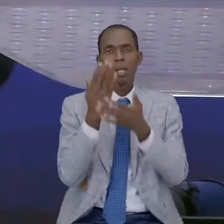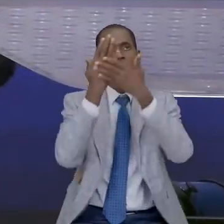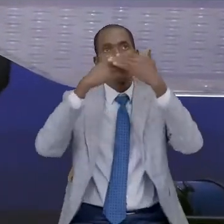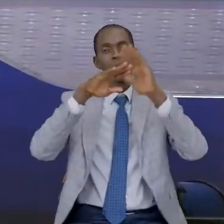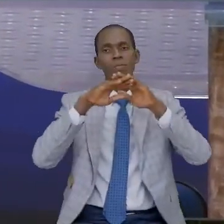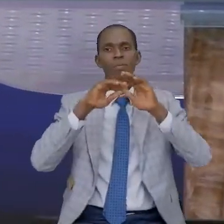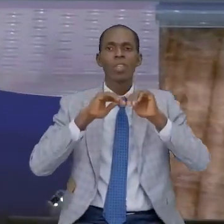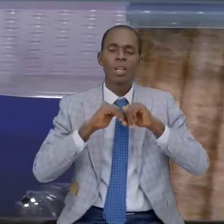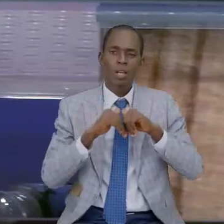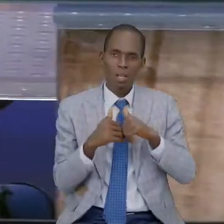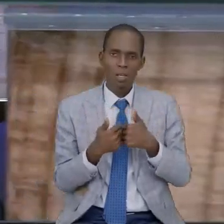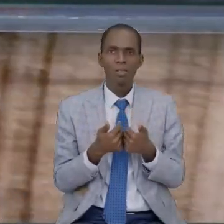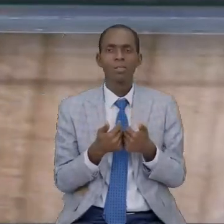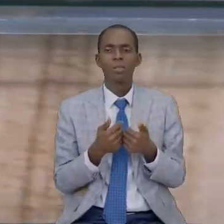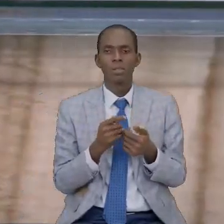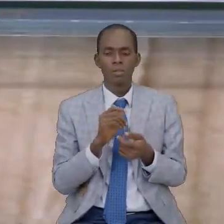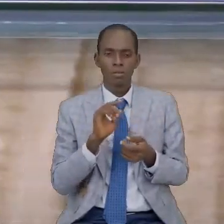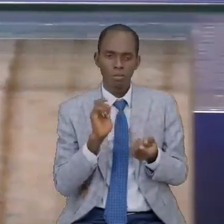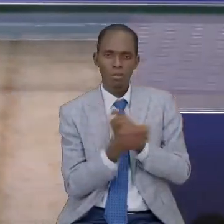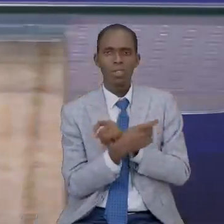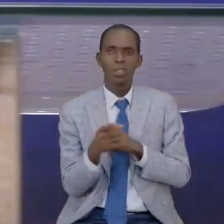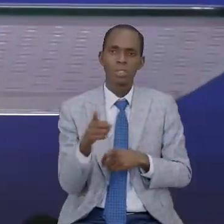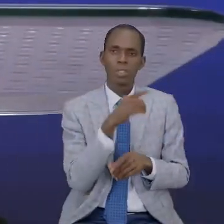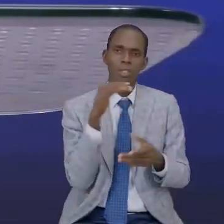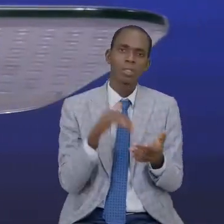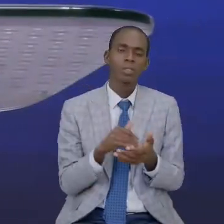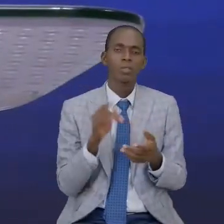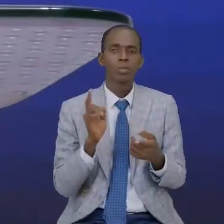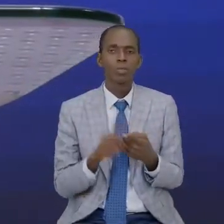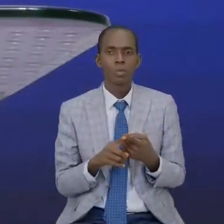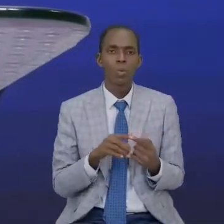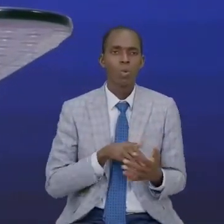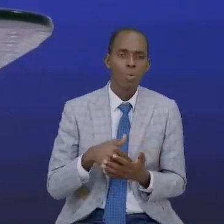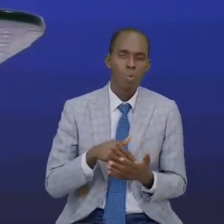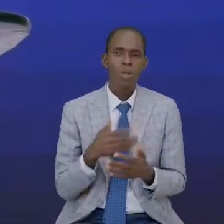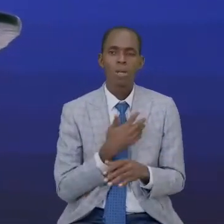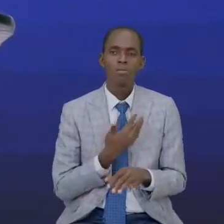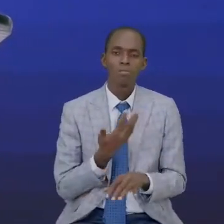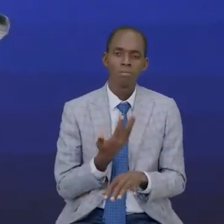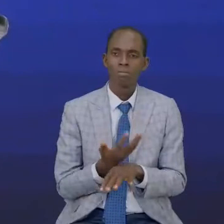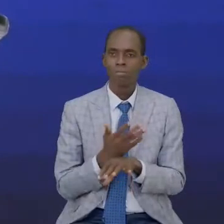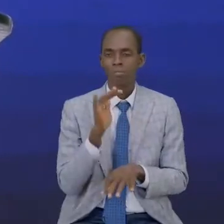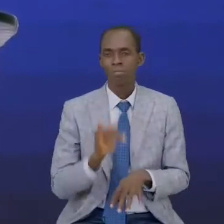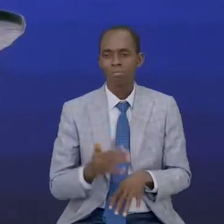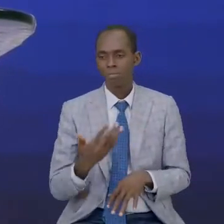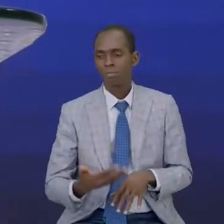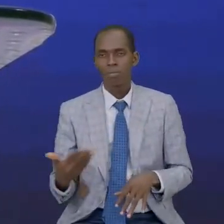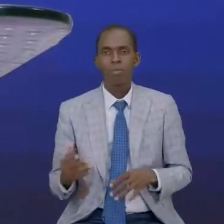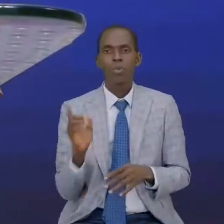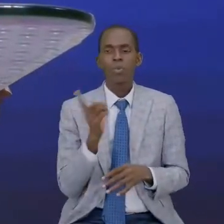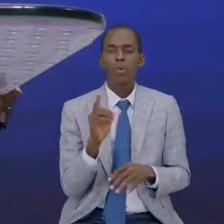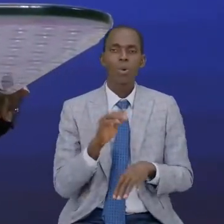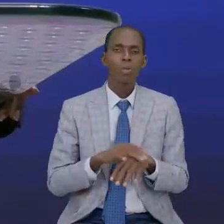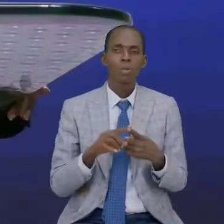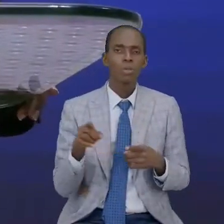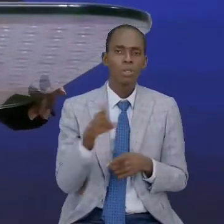written in heaven. How turn ye again to weak and beggarly elements,